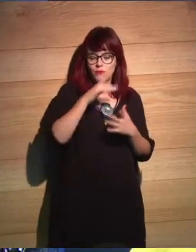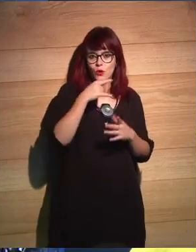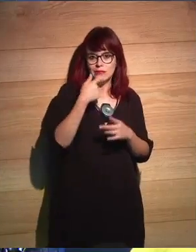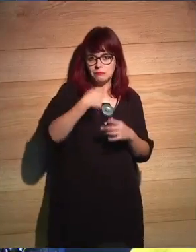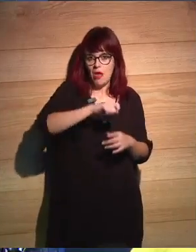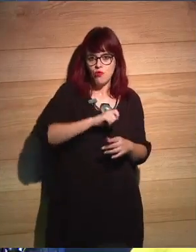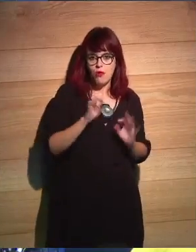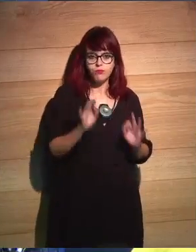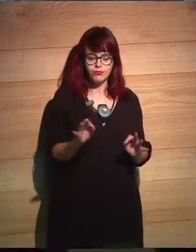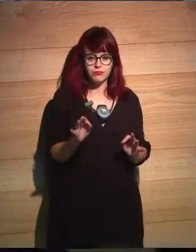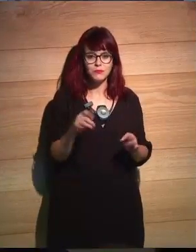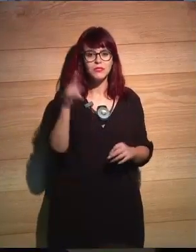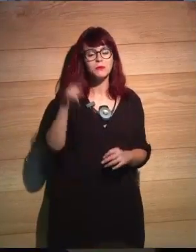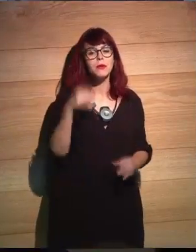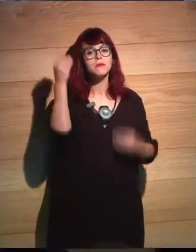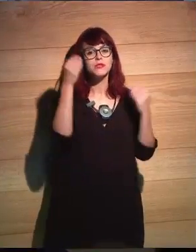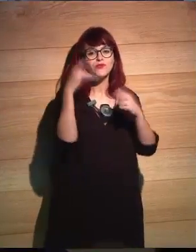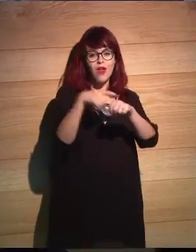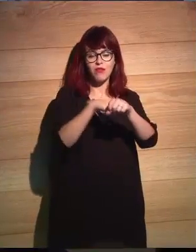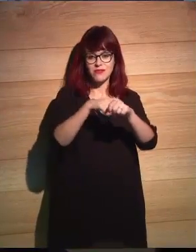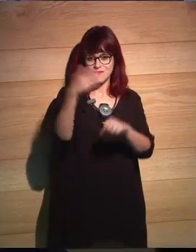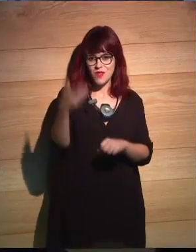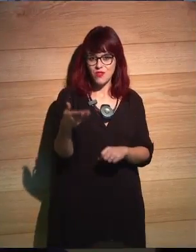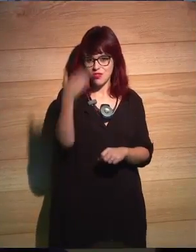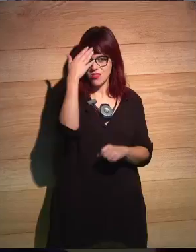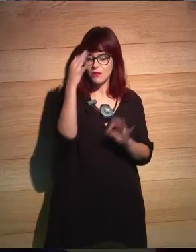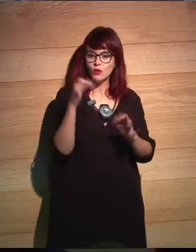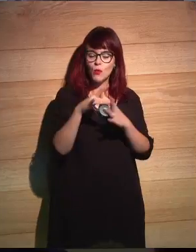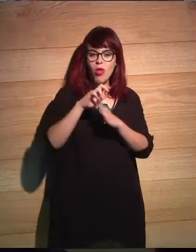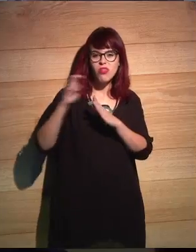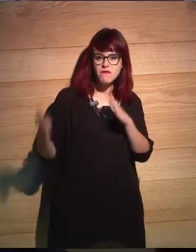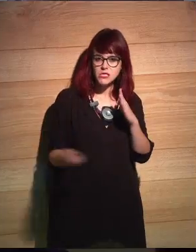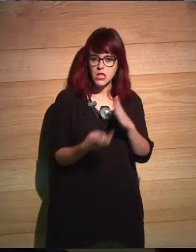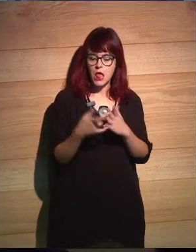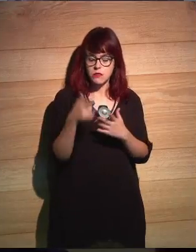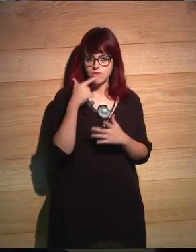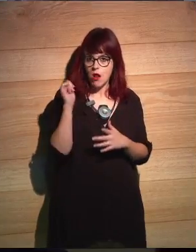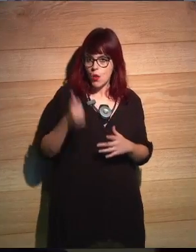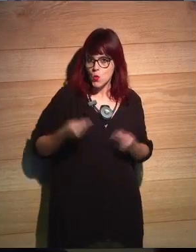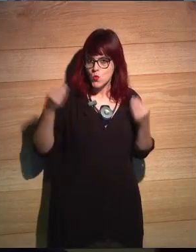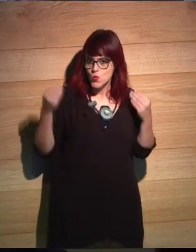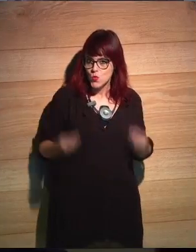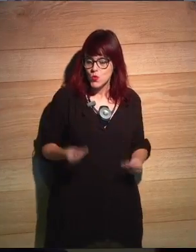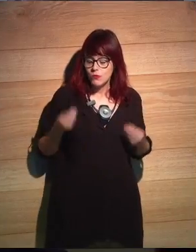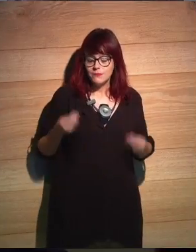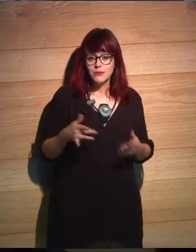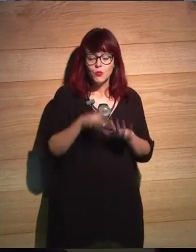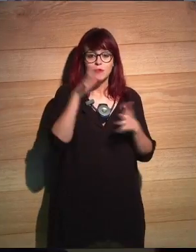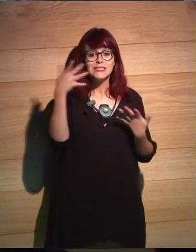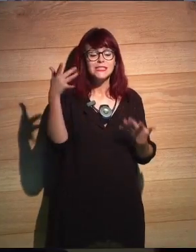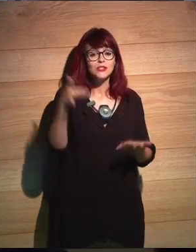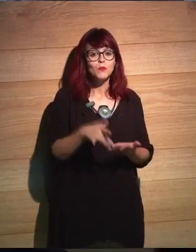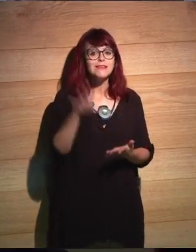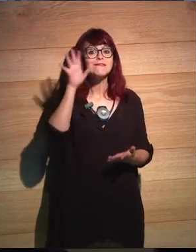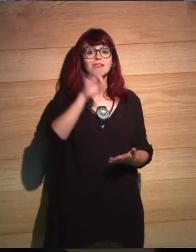Mancha, that country we all come from. But our main characteristic is a wealth,